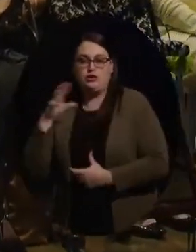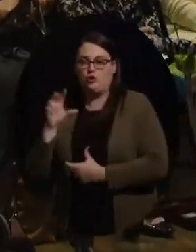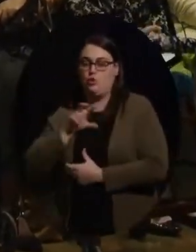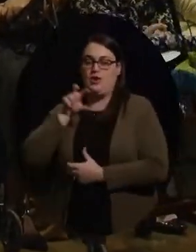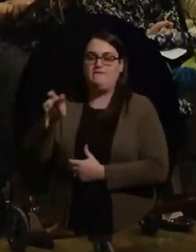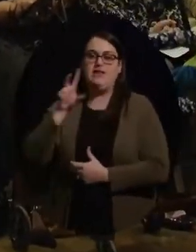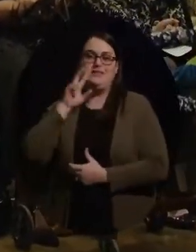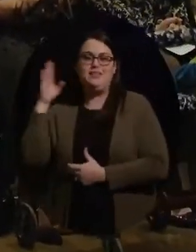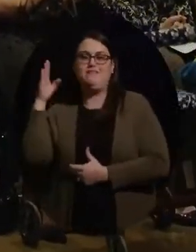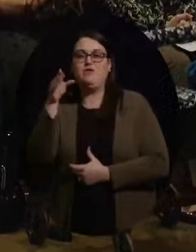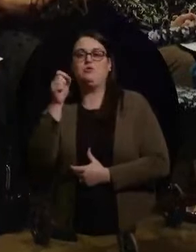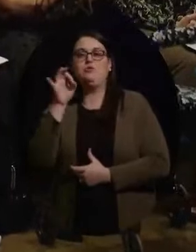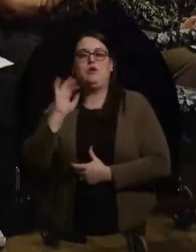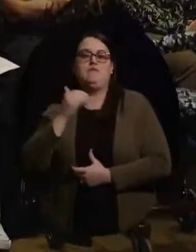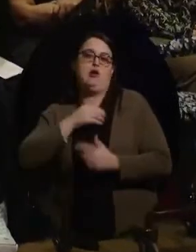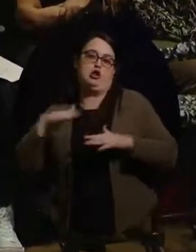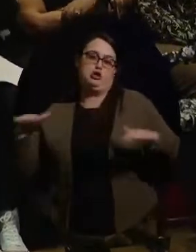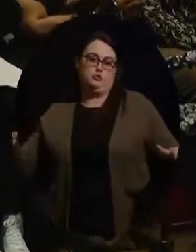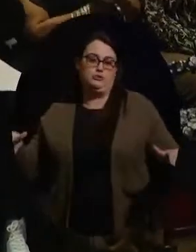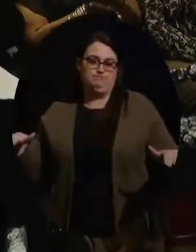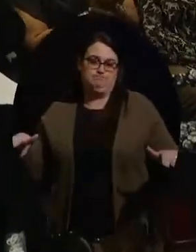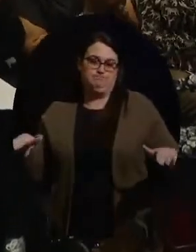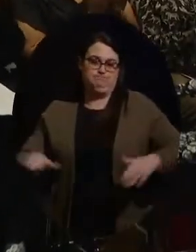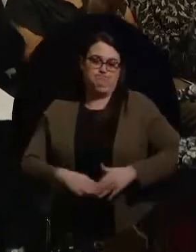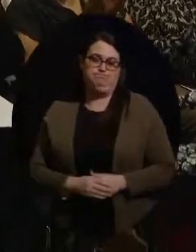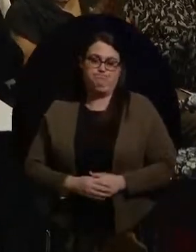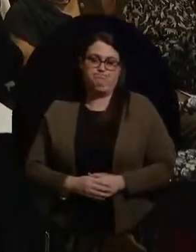in the futures of our kids.